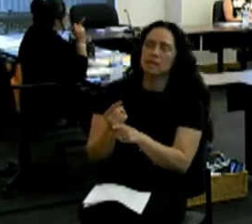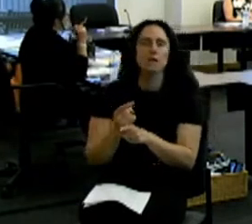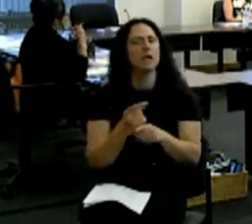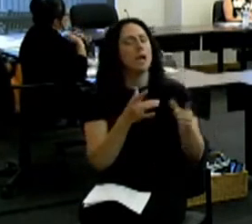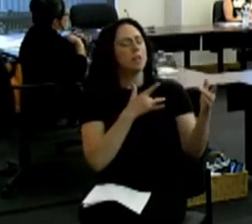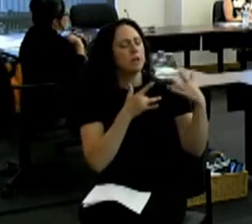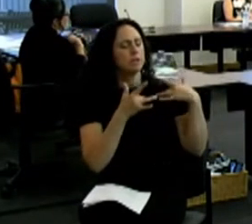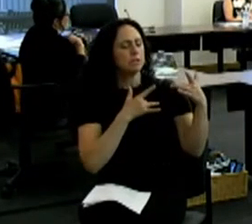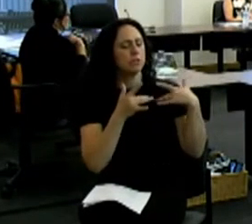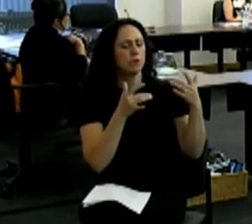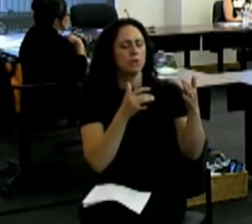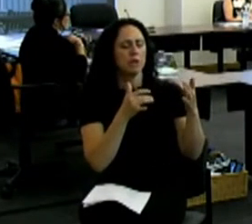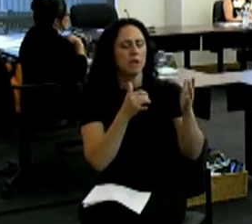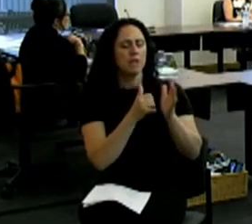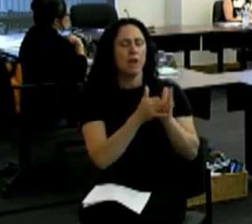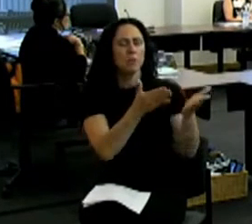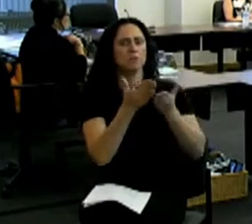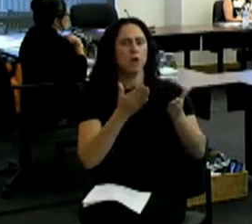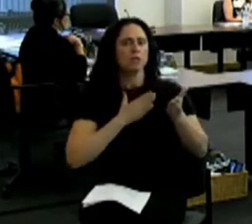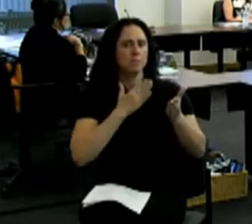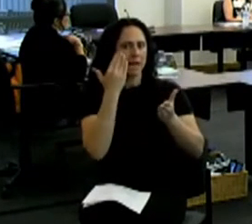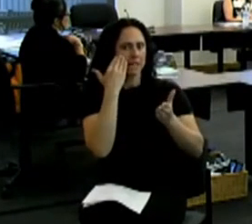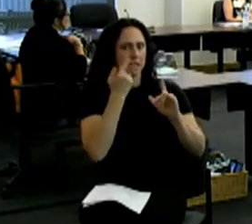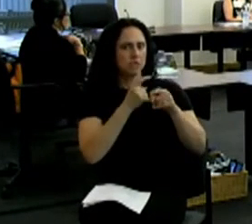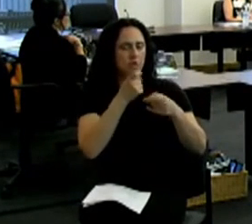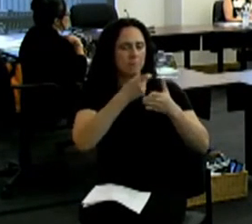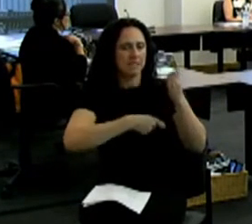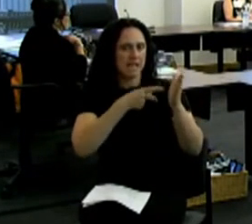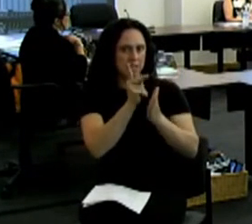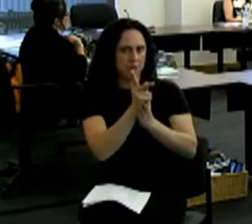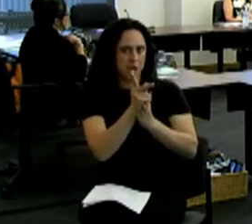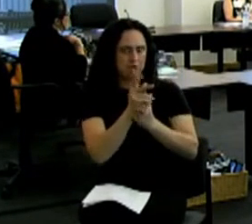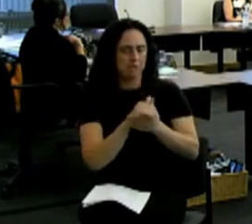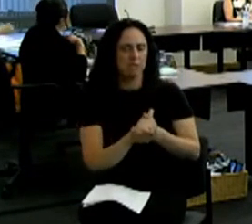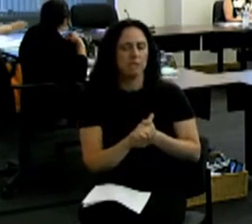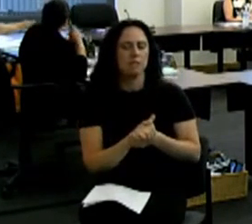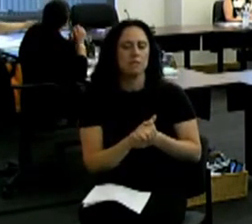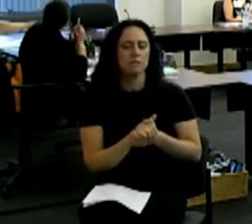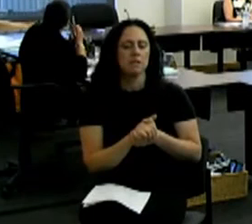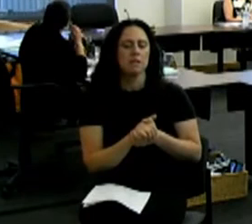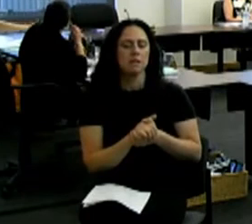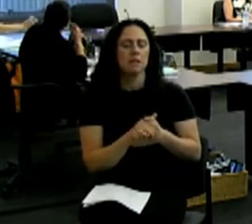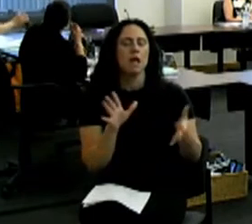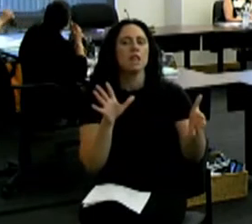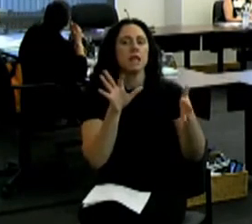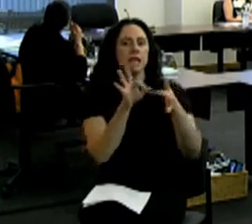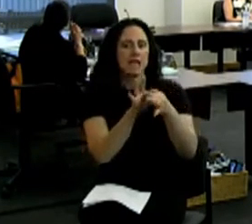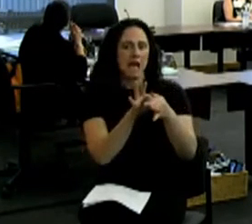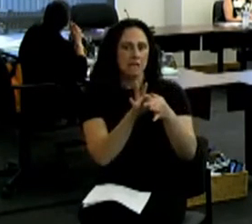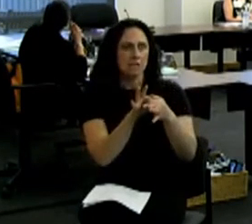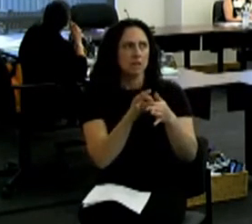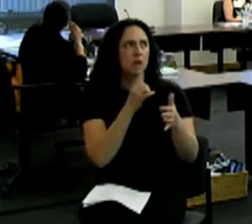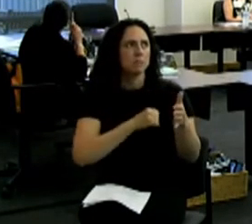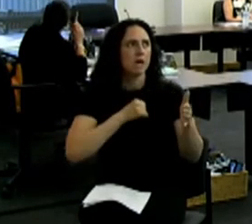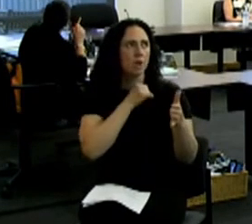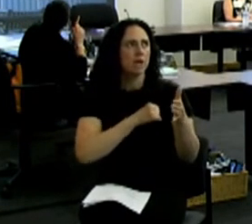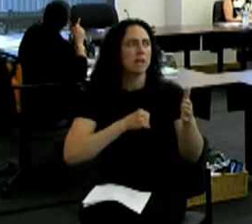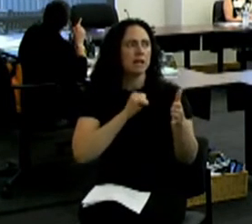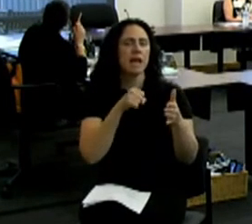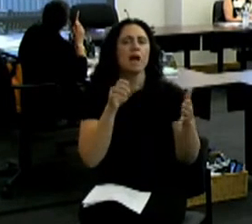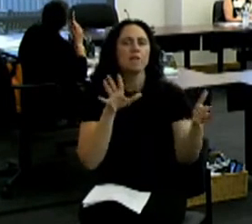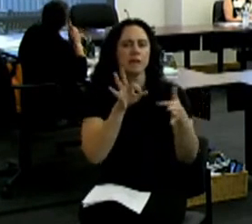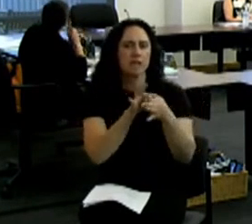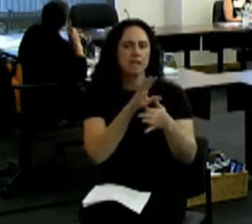The concern that was brought to my attention from taxpayers is that the Connections,